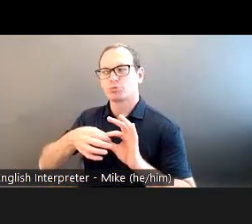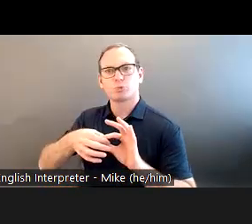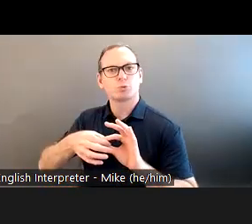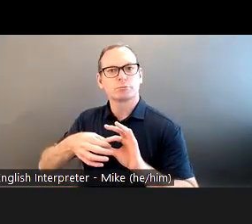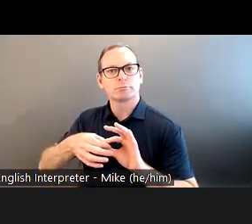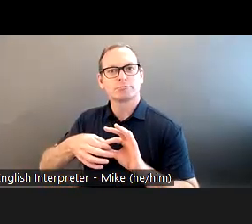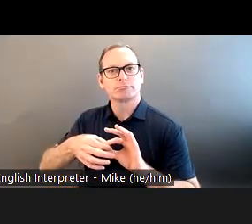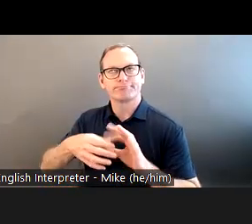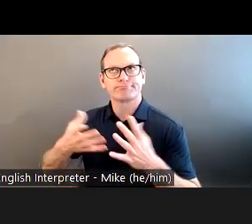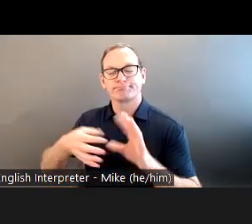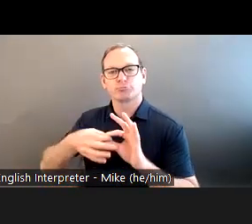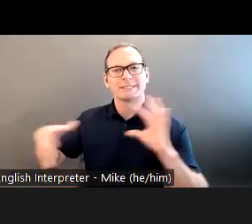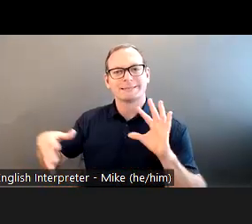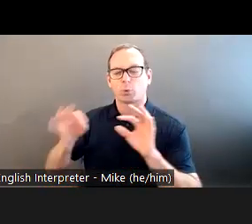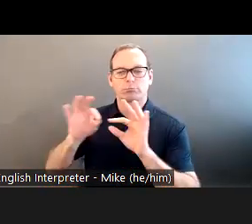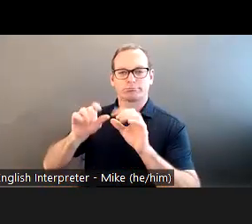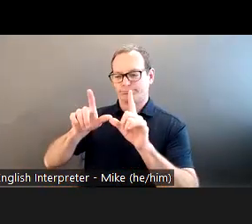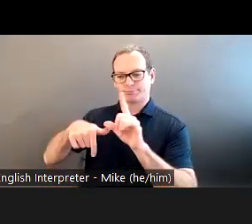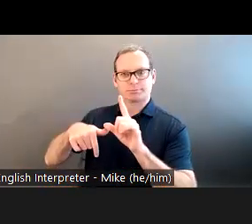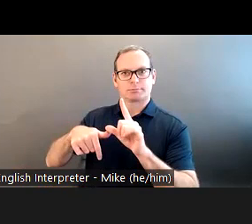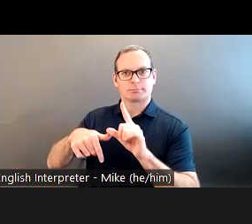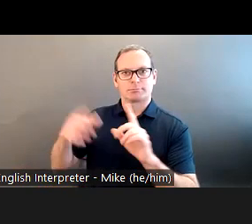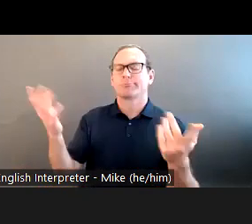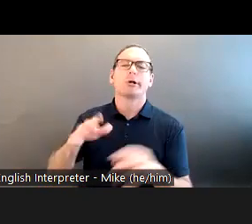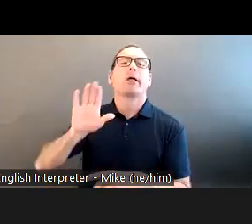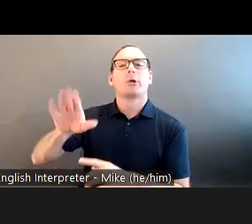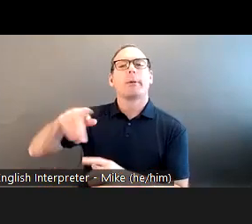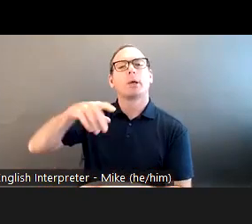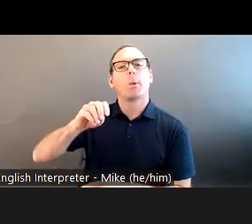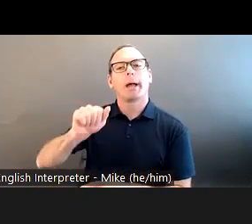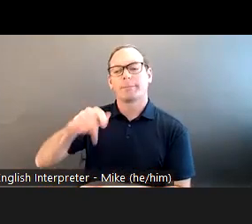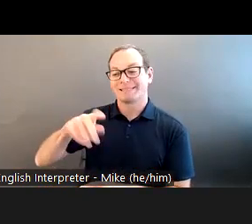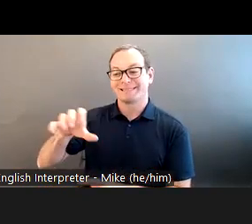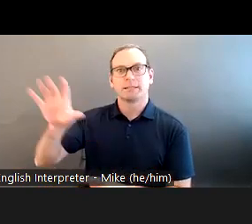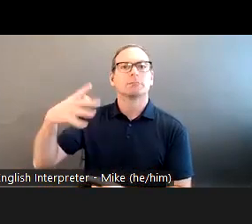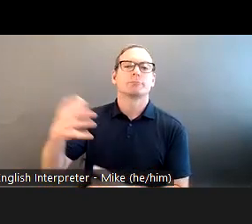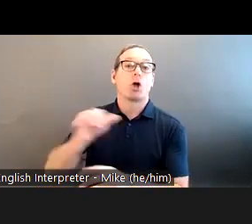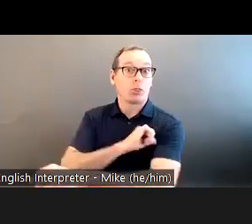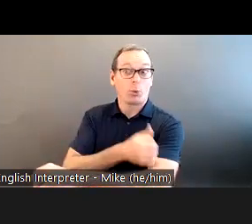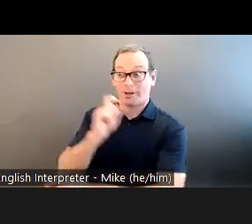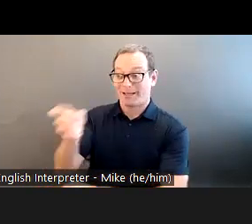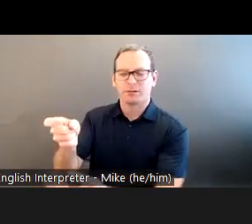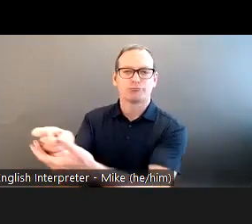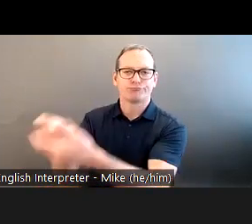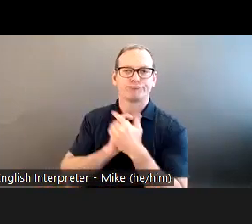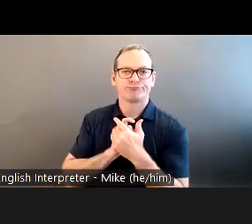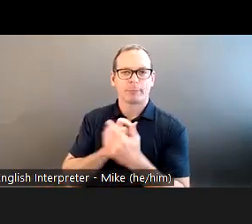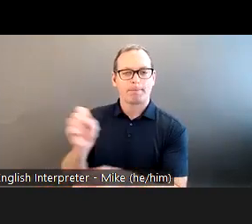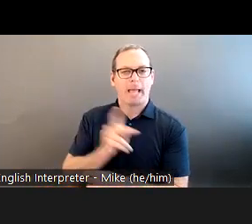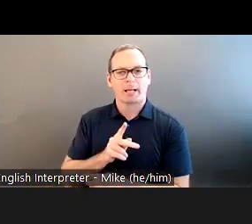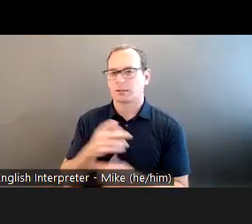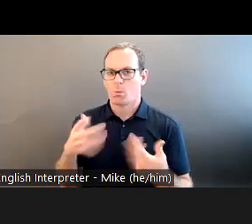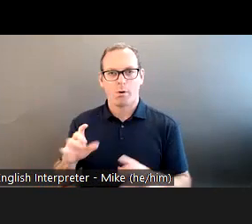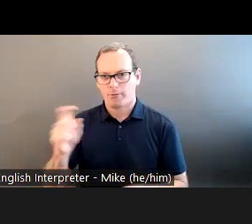about what the conditions are for release of power of attorney? So in this sense, I mean, anytime someone meets